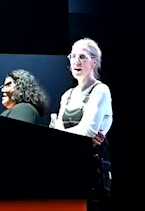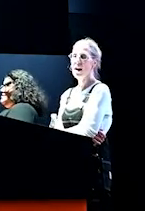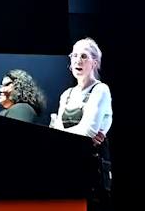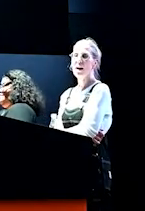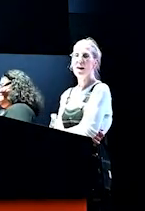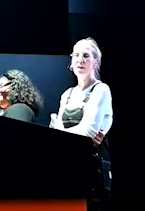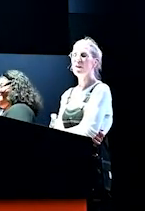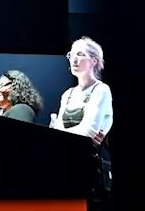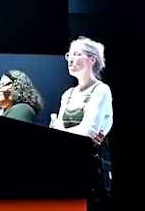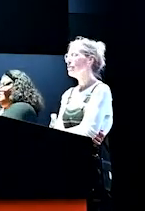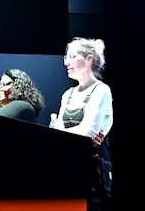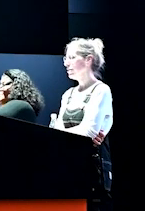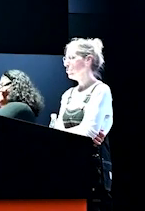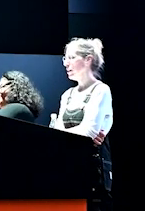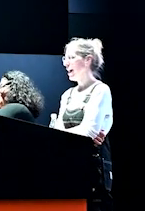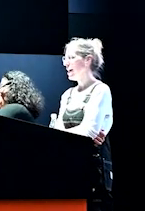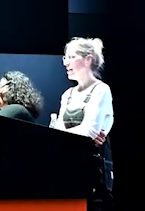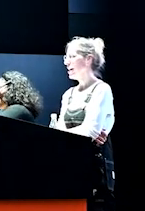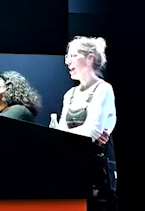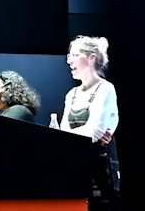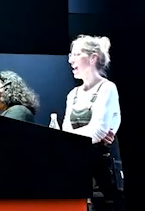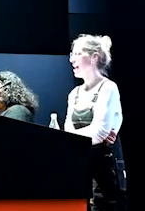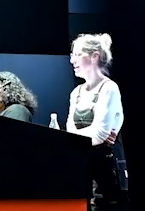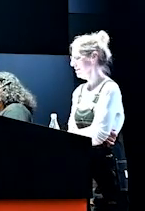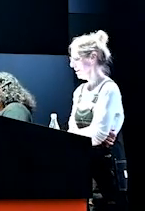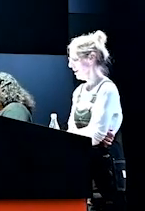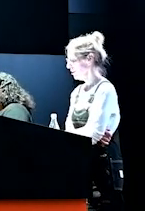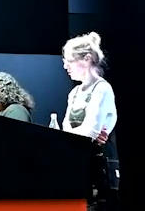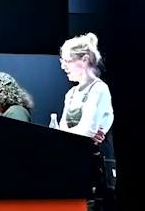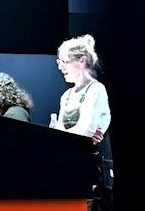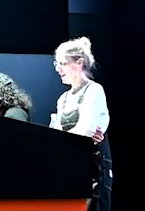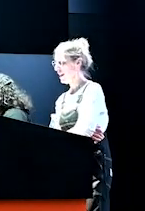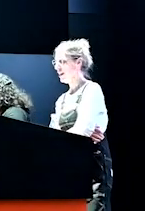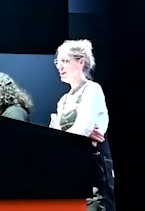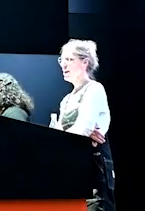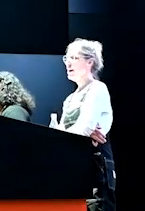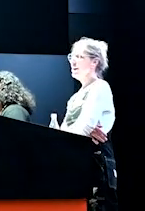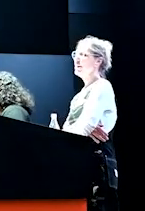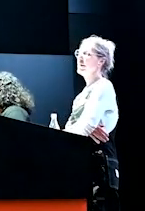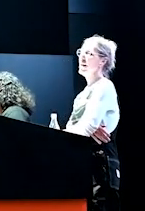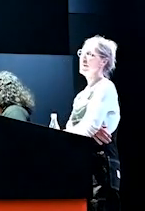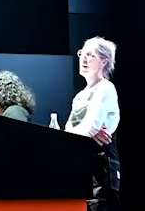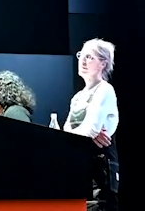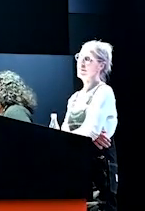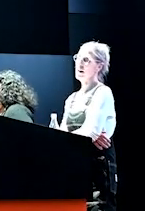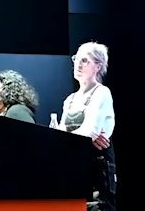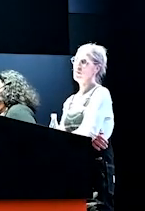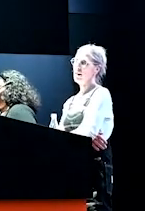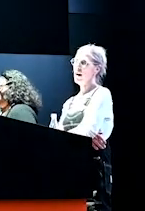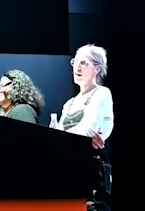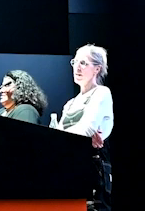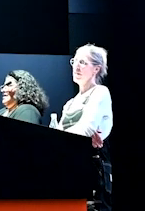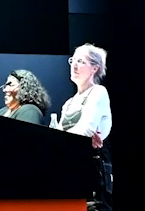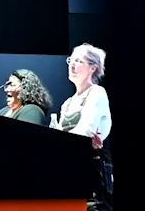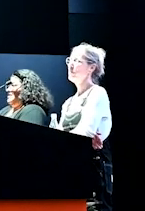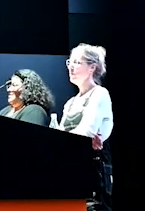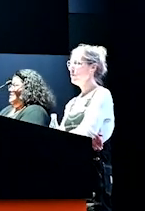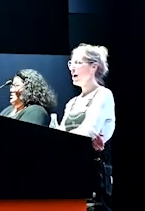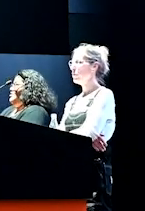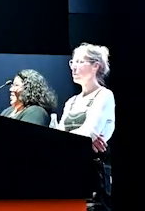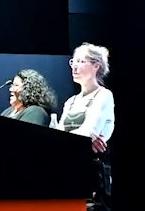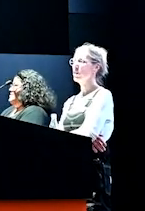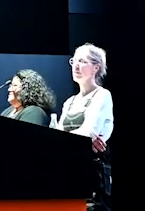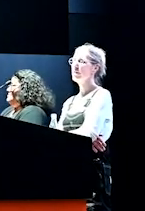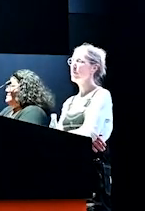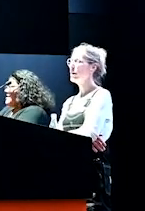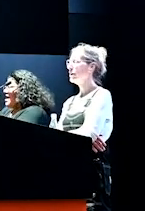on the urgency of play and created design concepts